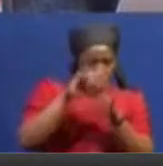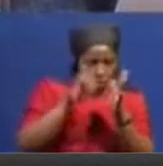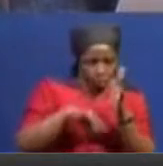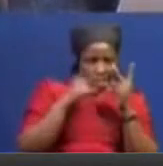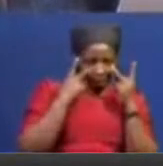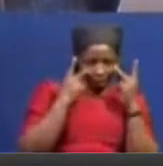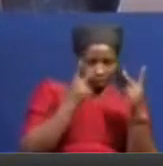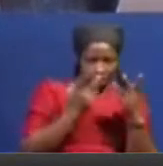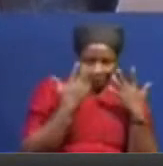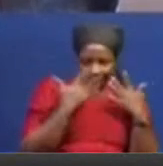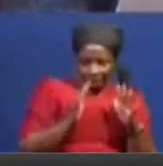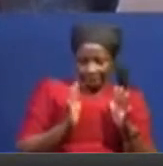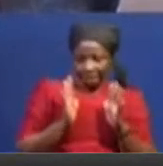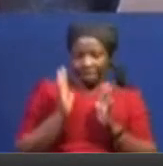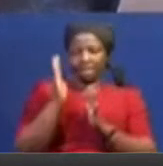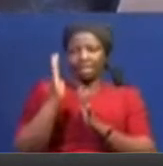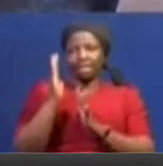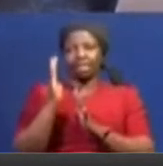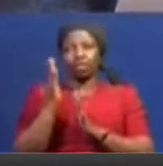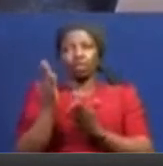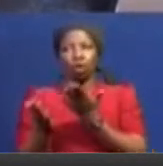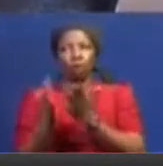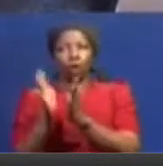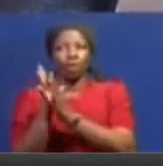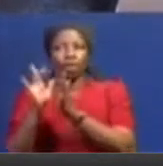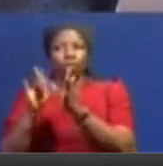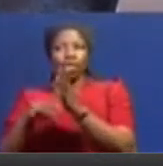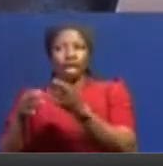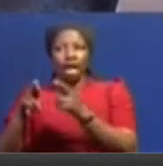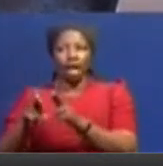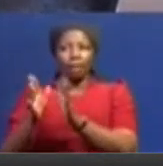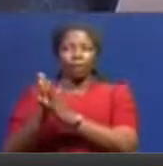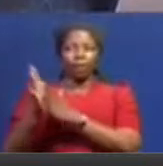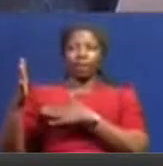in reference to what happened in Bomas.